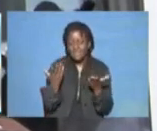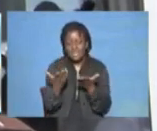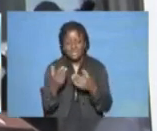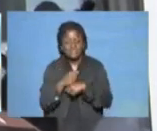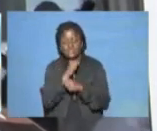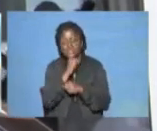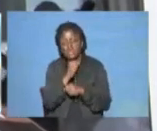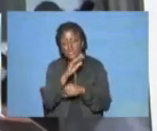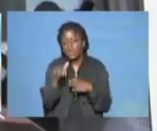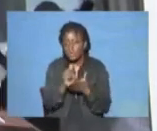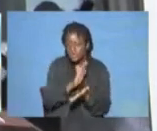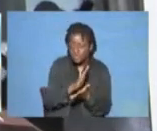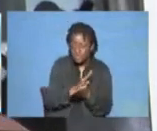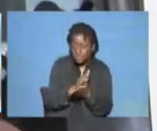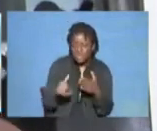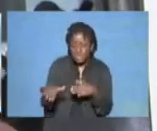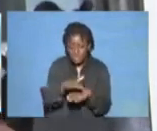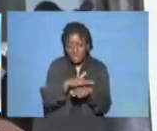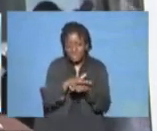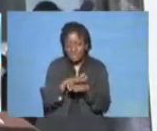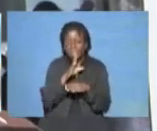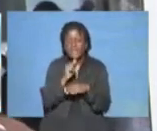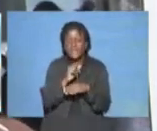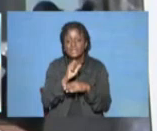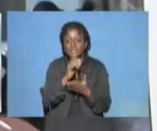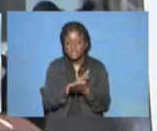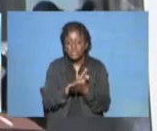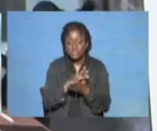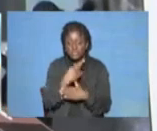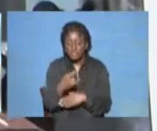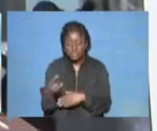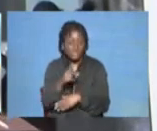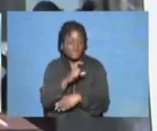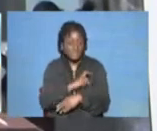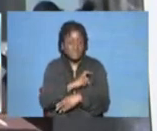sure that all of the schools are covered in some way by a school resource officer to have positive